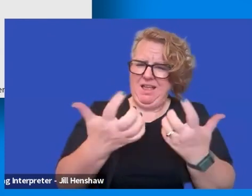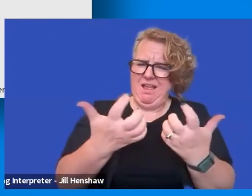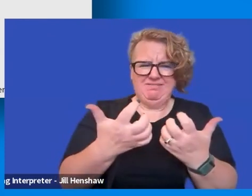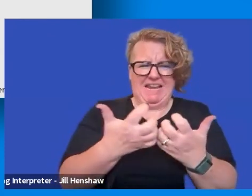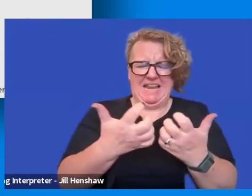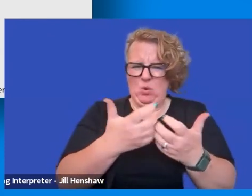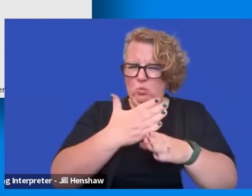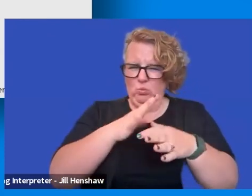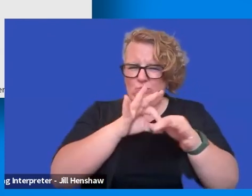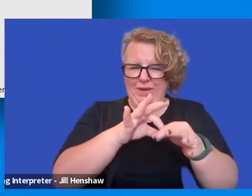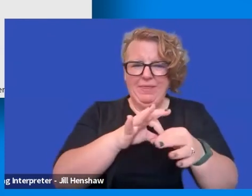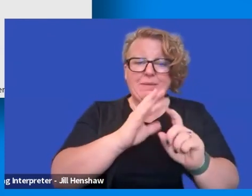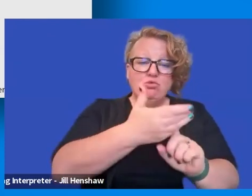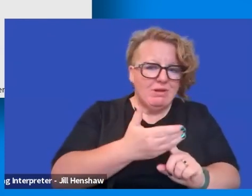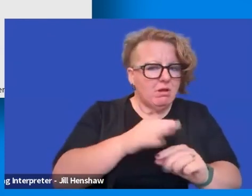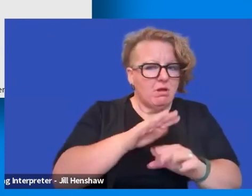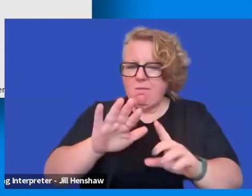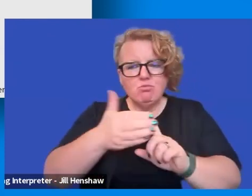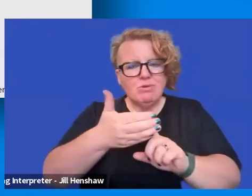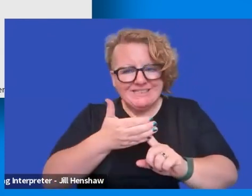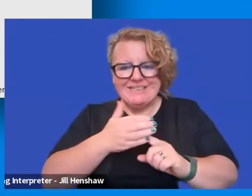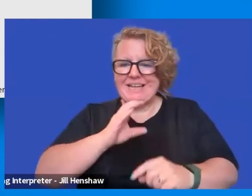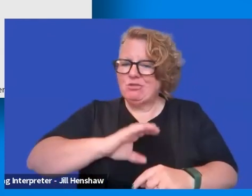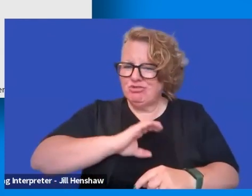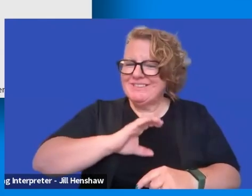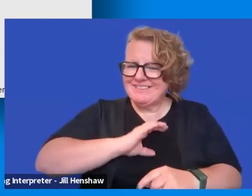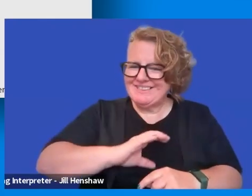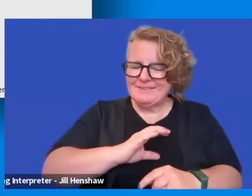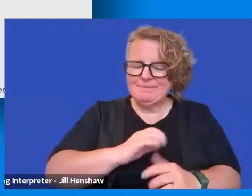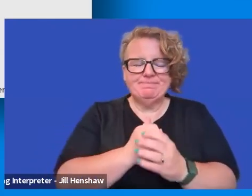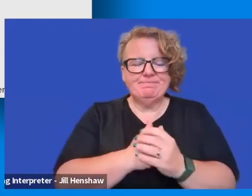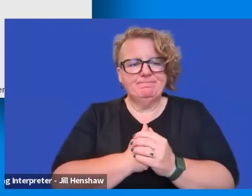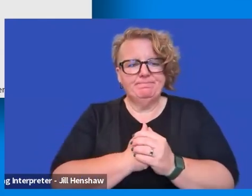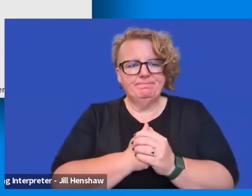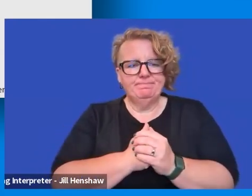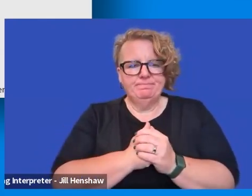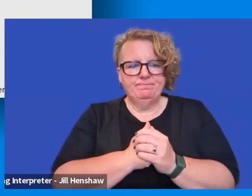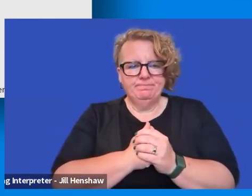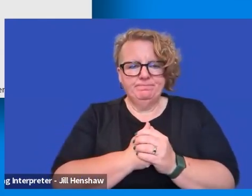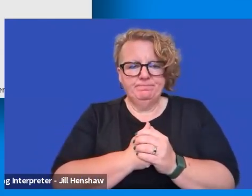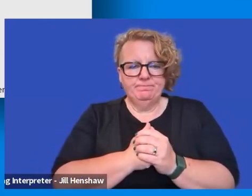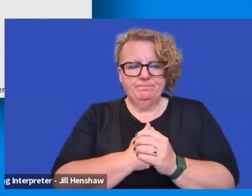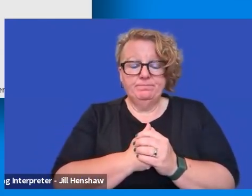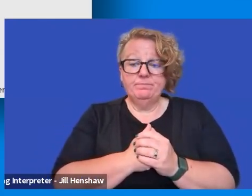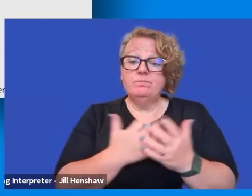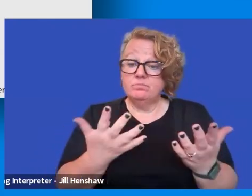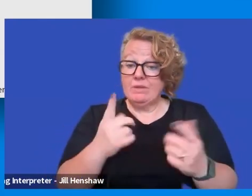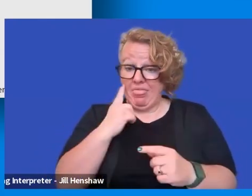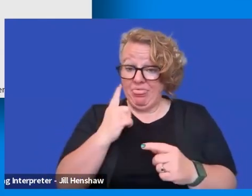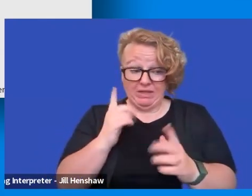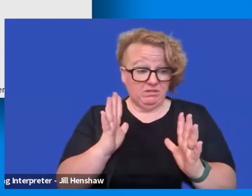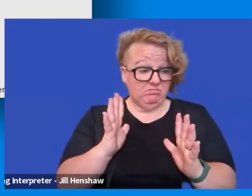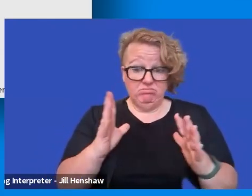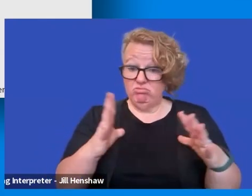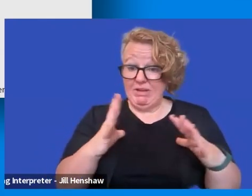unprotected characteristics in the research and innovation ecosystem. And at that, I think we are almost